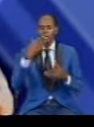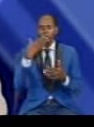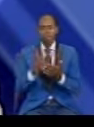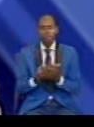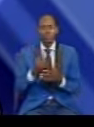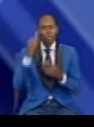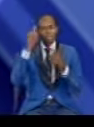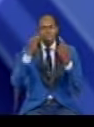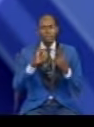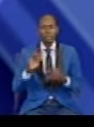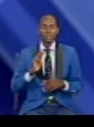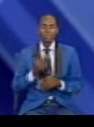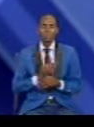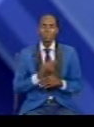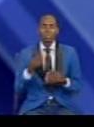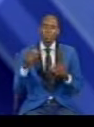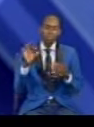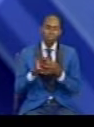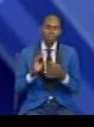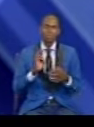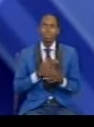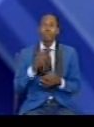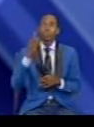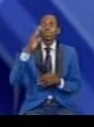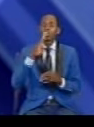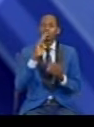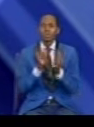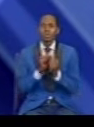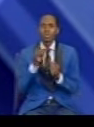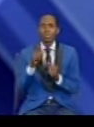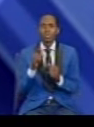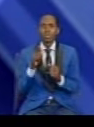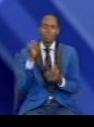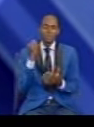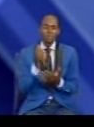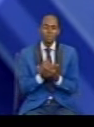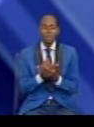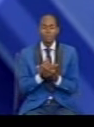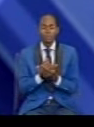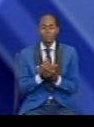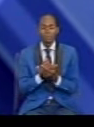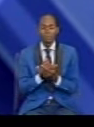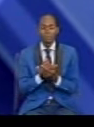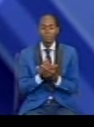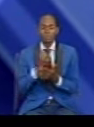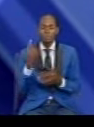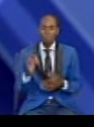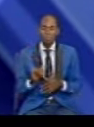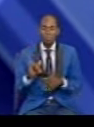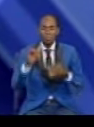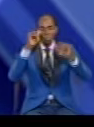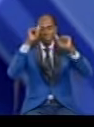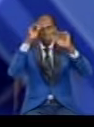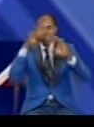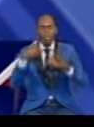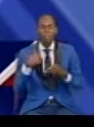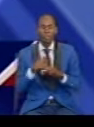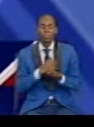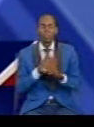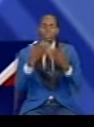us, and the Lord be with you. Amen. Let us pray. Eternal Father, we are grateful unto